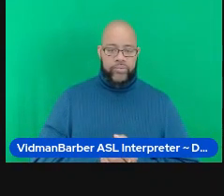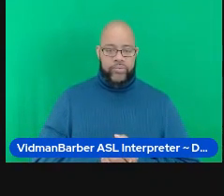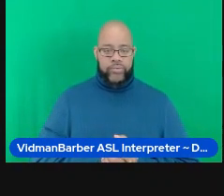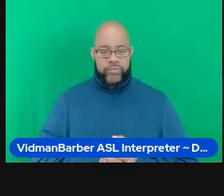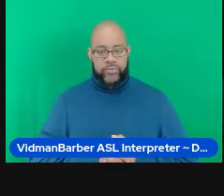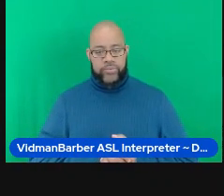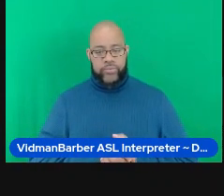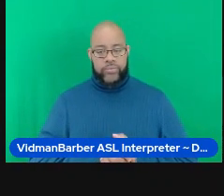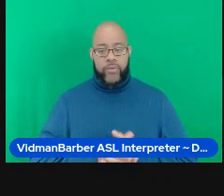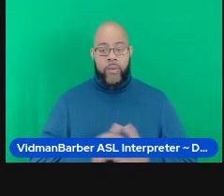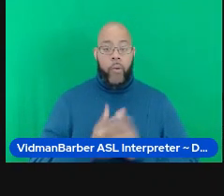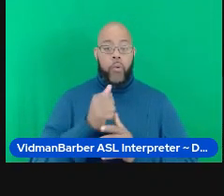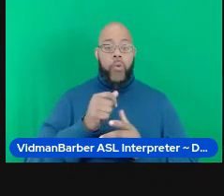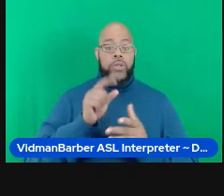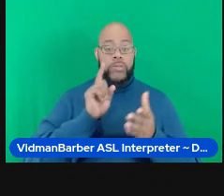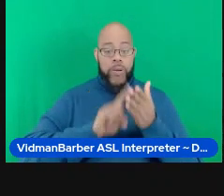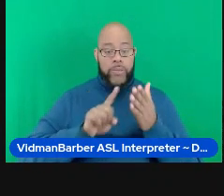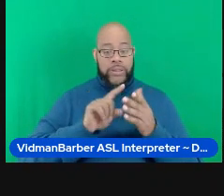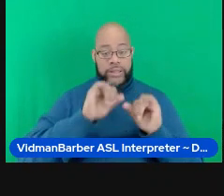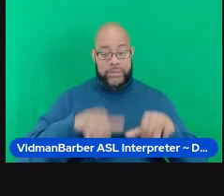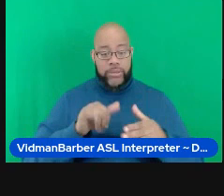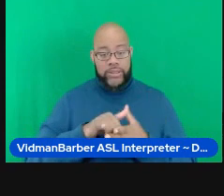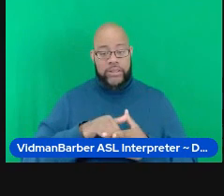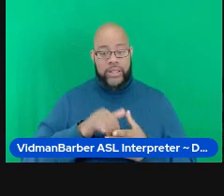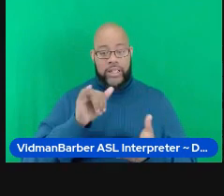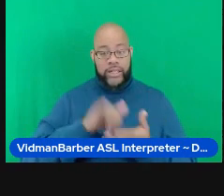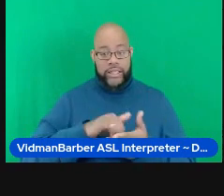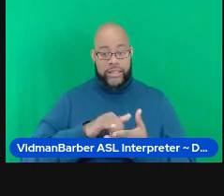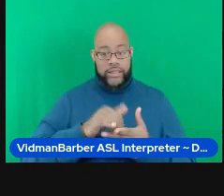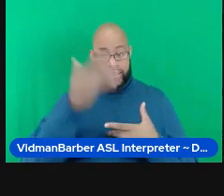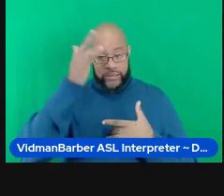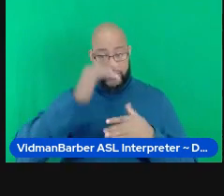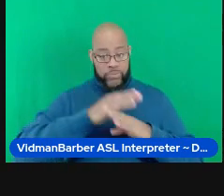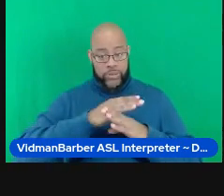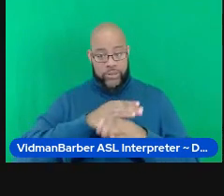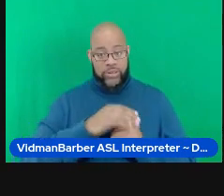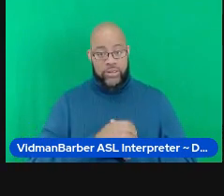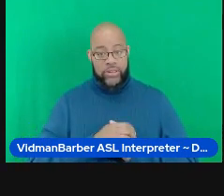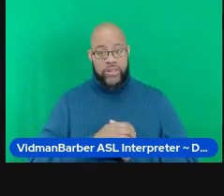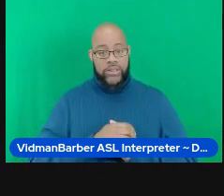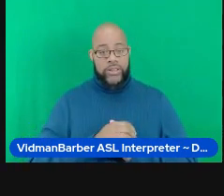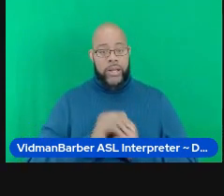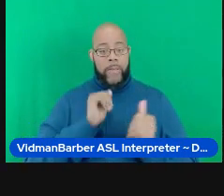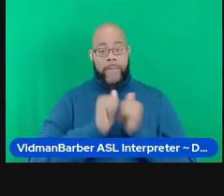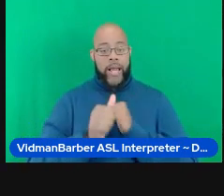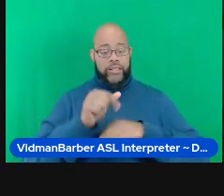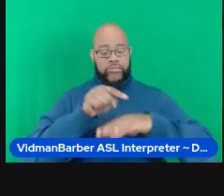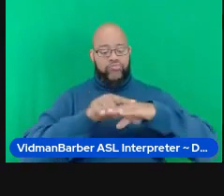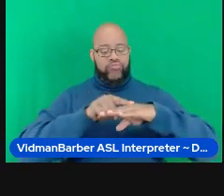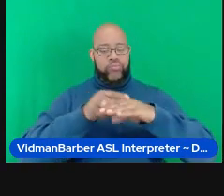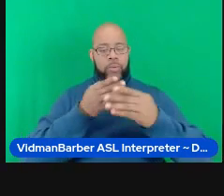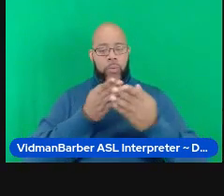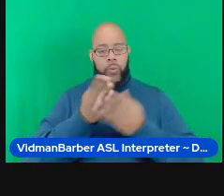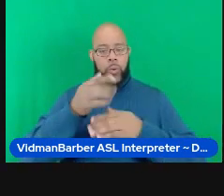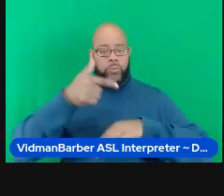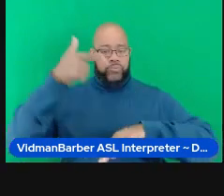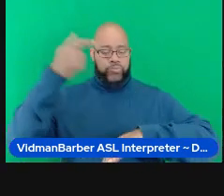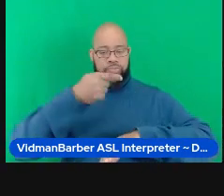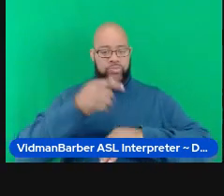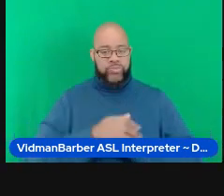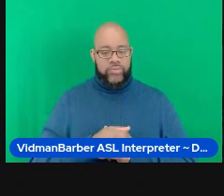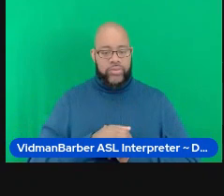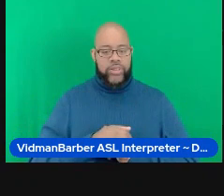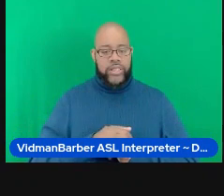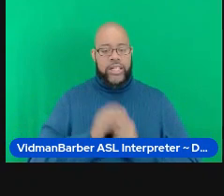Most experimental systems that investigate anti-helminth immunity bypass the epidermis during parasite inoculation to administer the